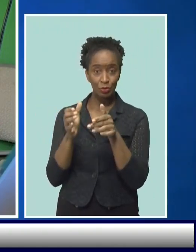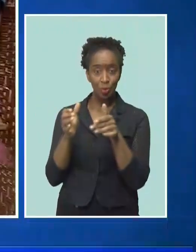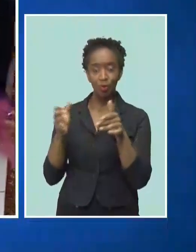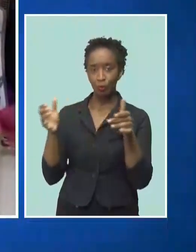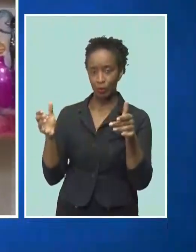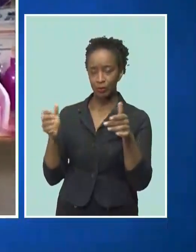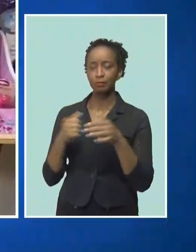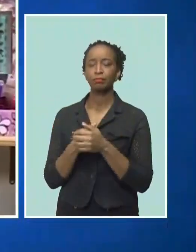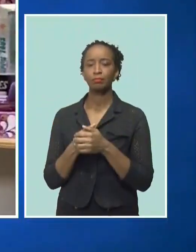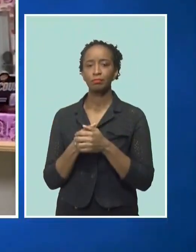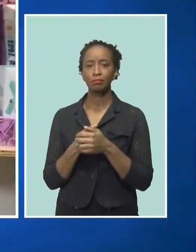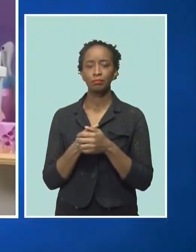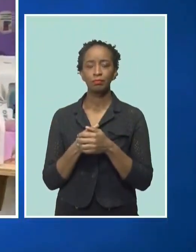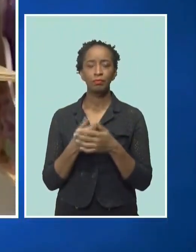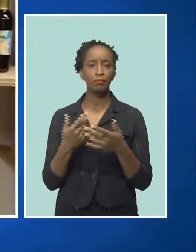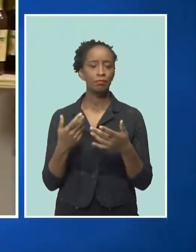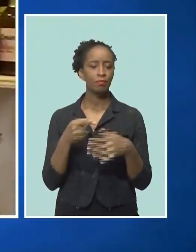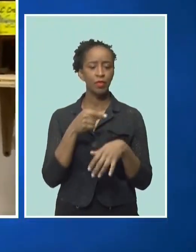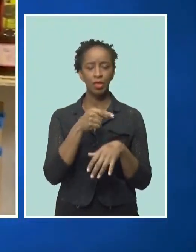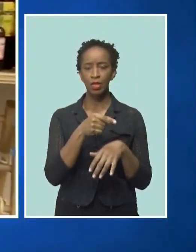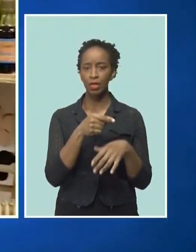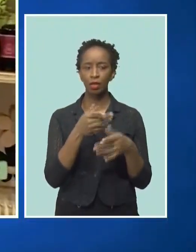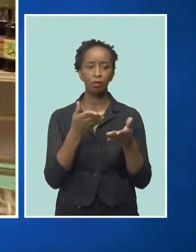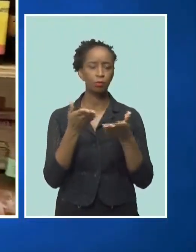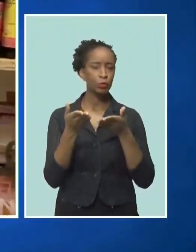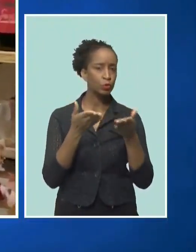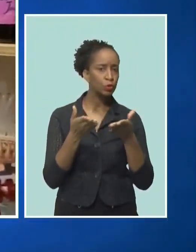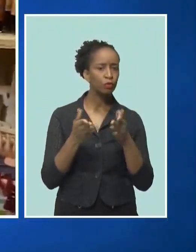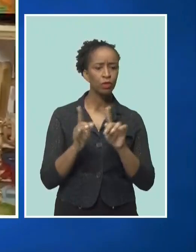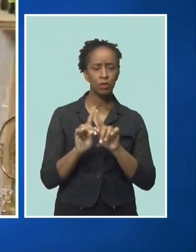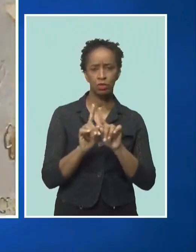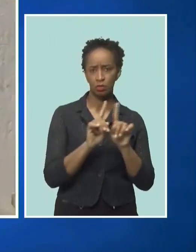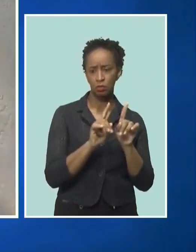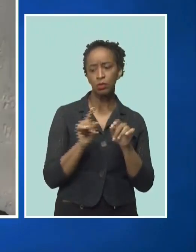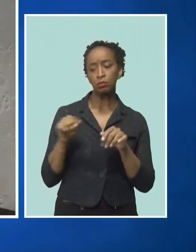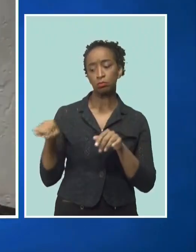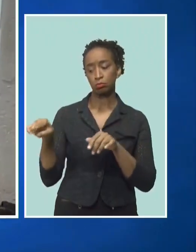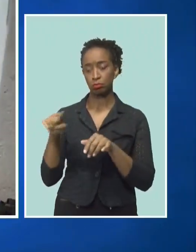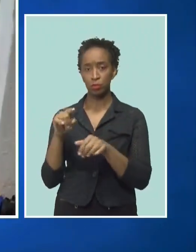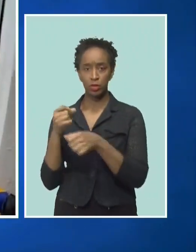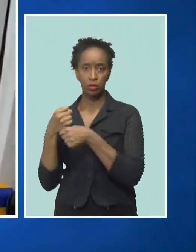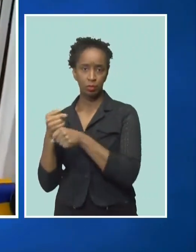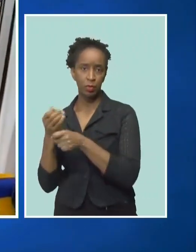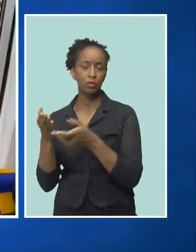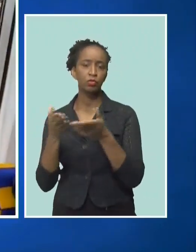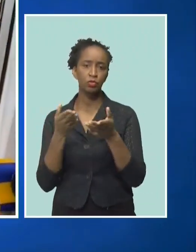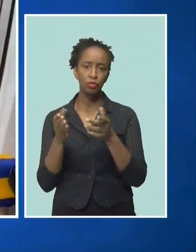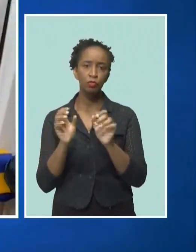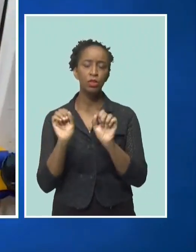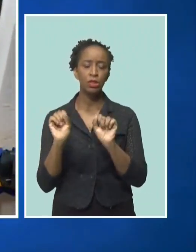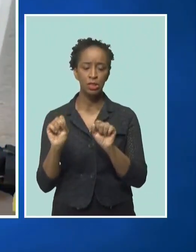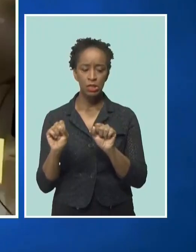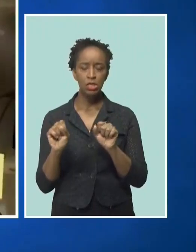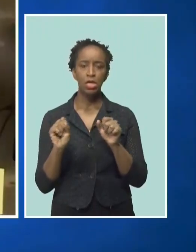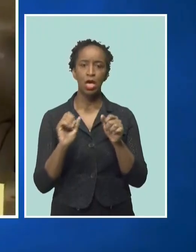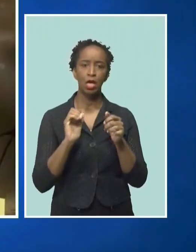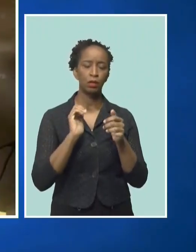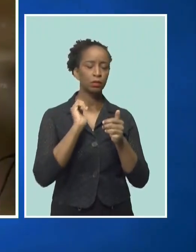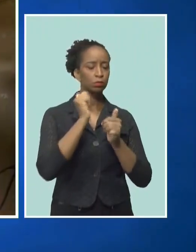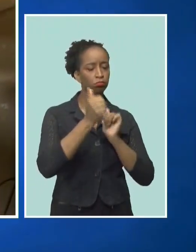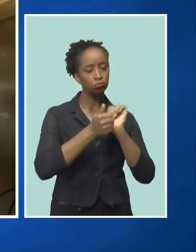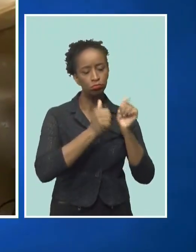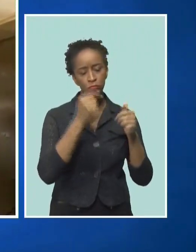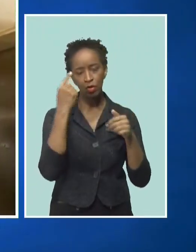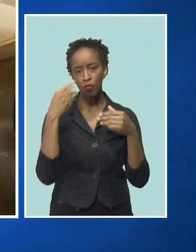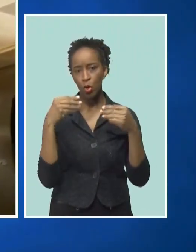local entrepreneurs where the owners can bring their products and or services for them to display on their shelves and also assist with marketing